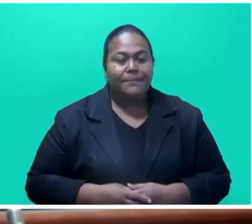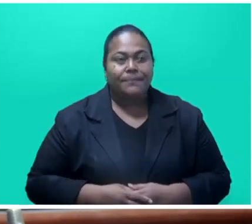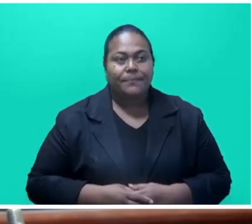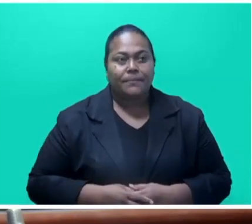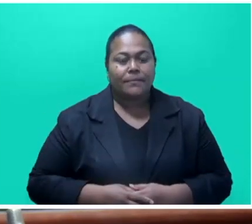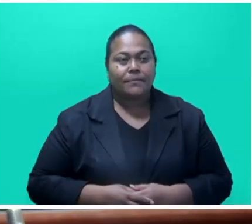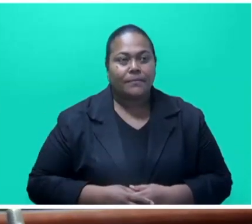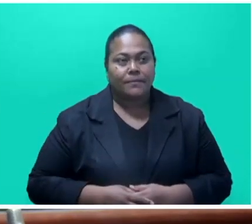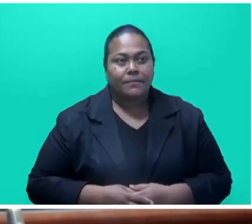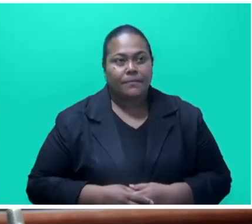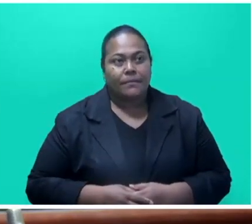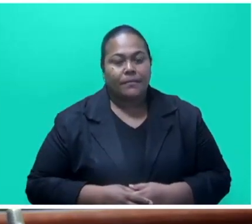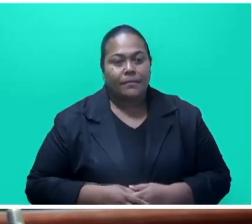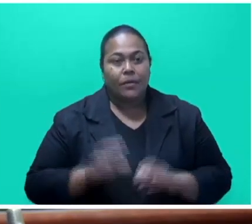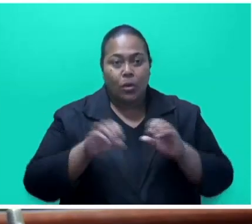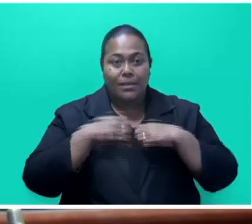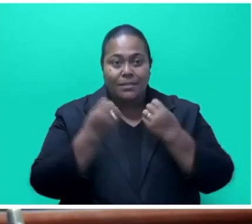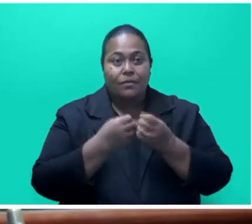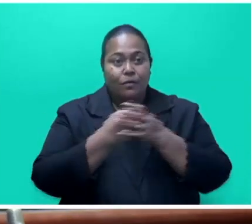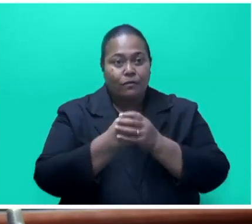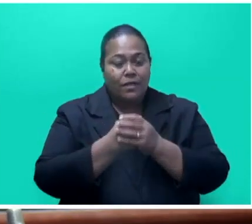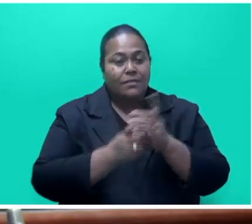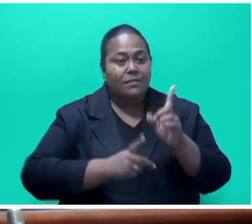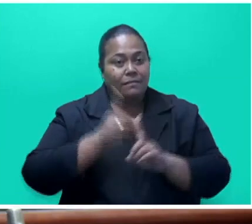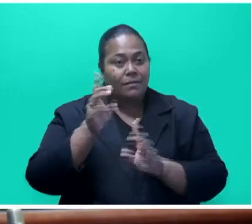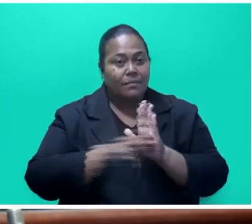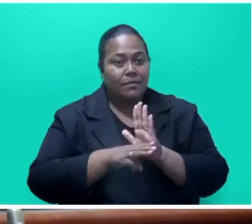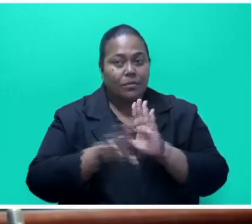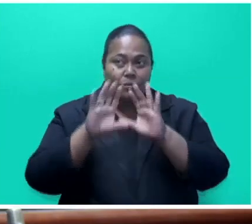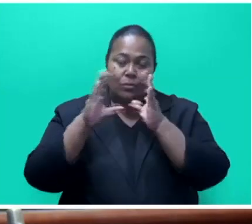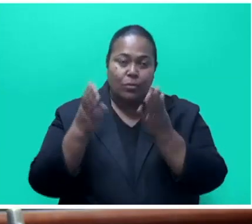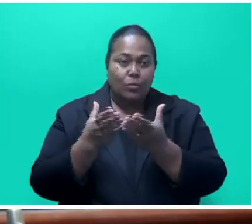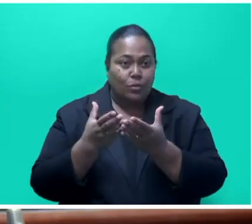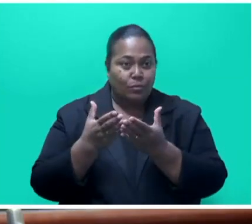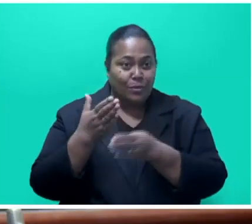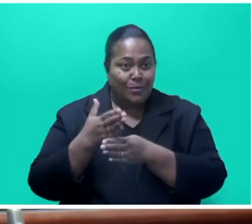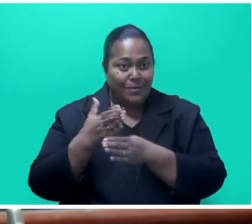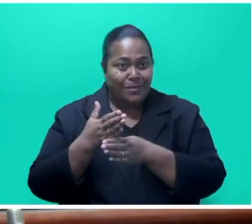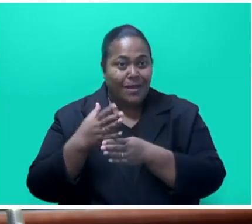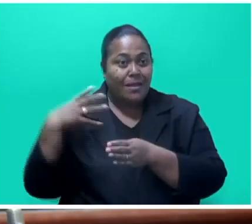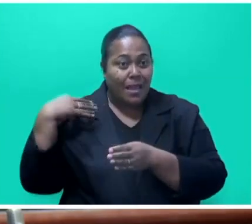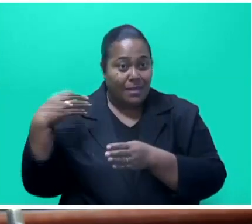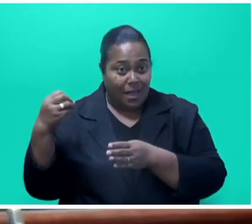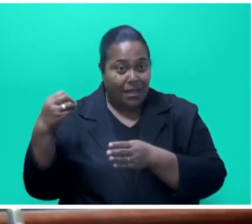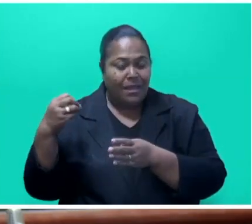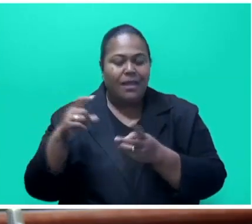the Agency for French Development, Global Affairs, Canada and Australia,